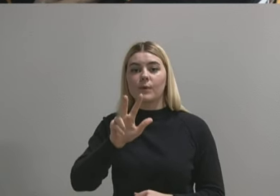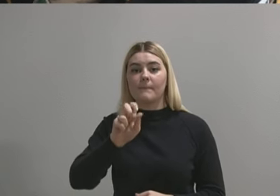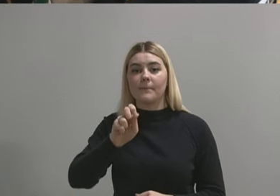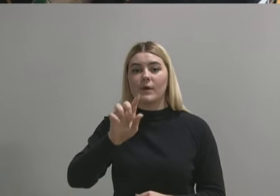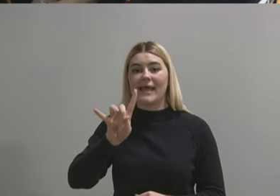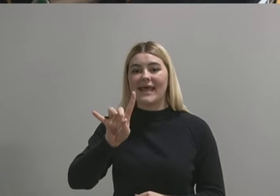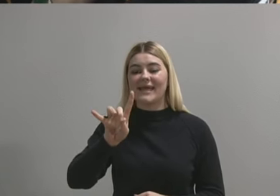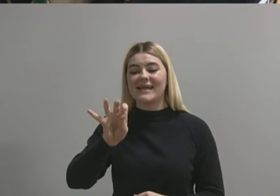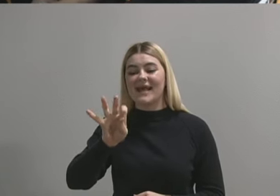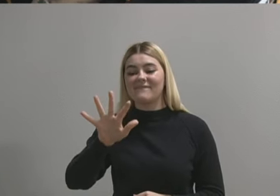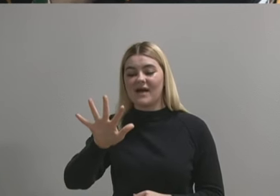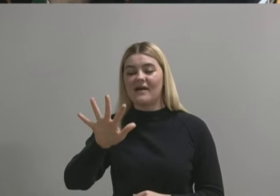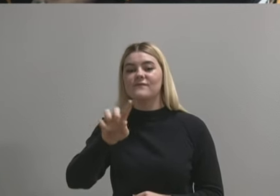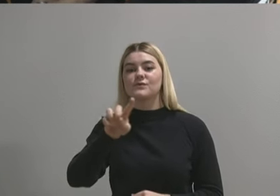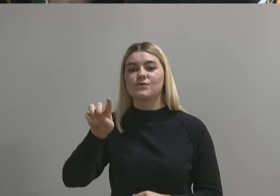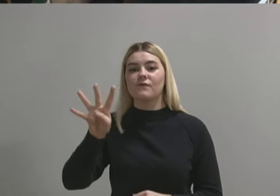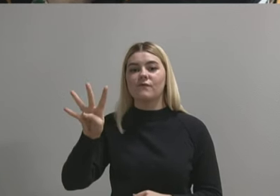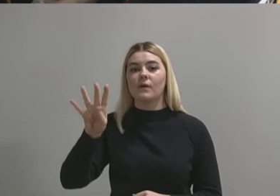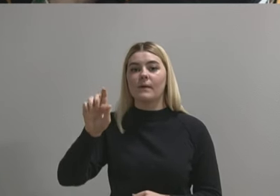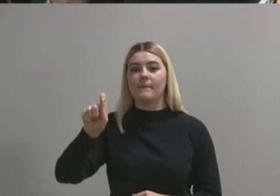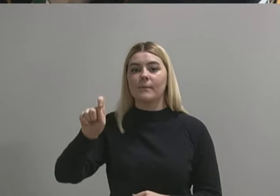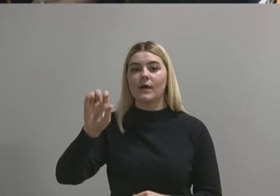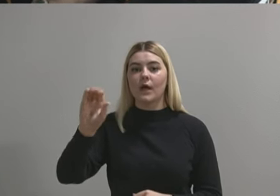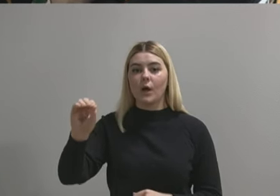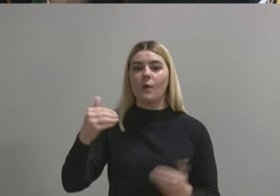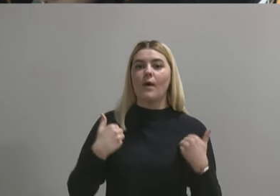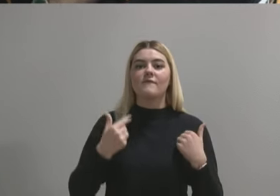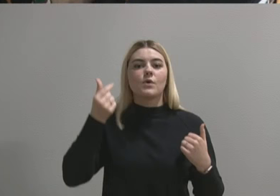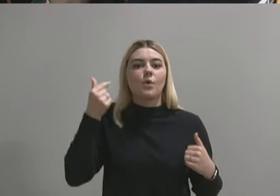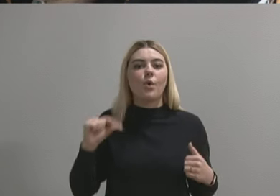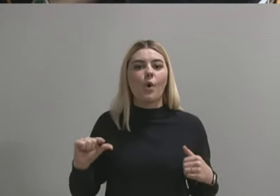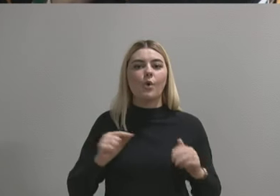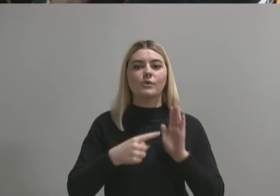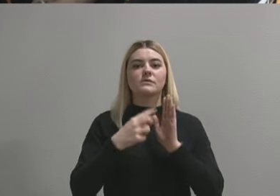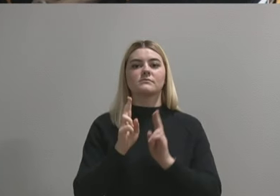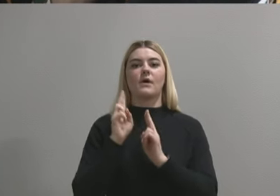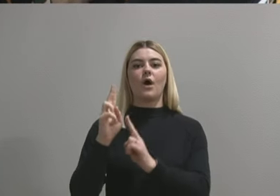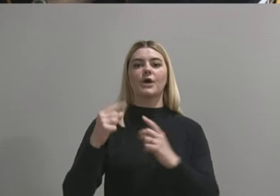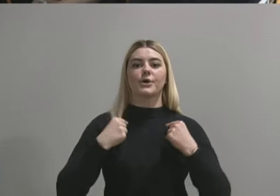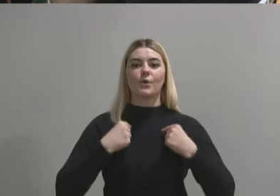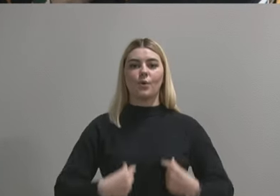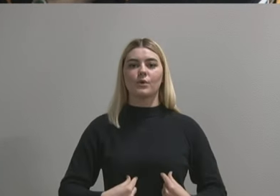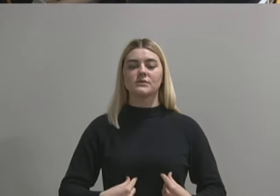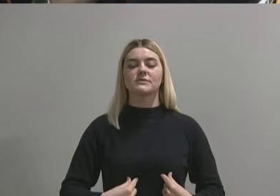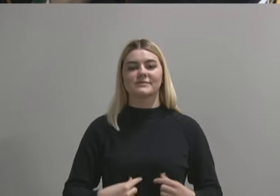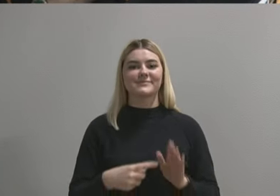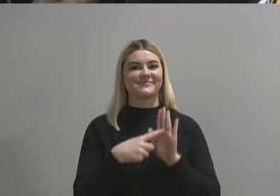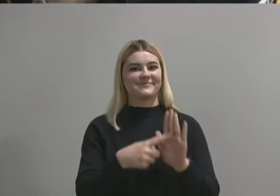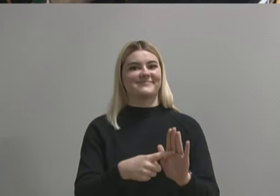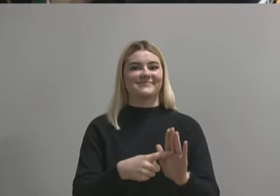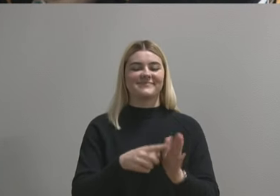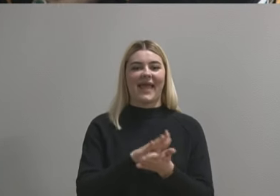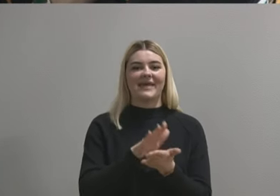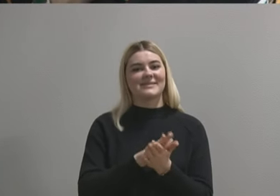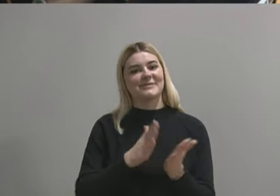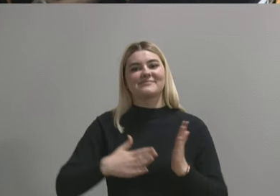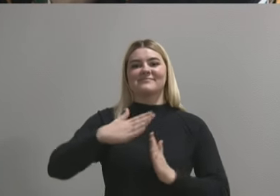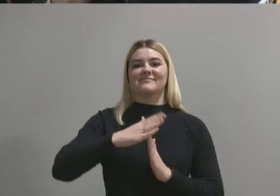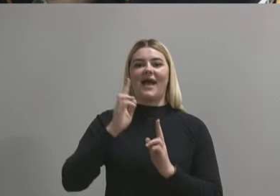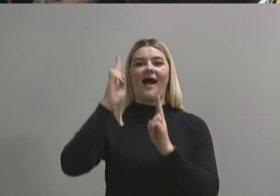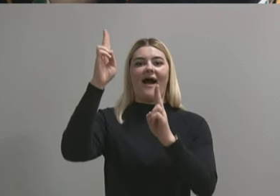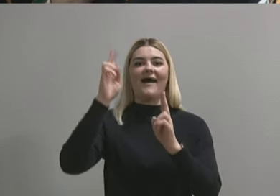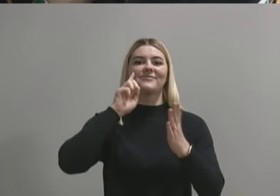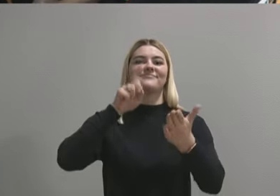3.895 to a 4.0 are wearing gold honor cords signifying academic high distinction. Would you please